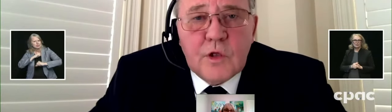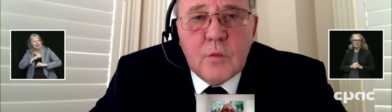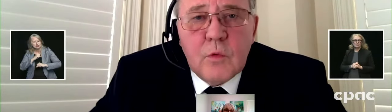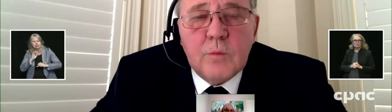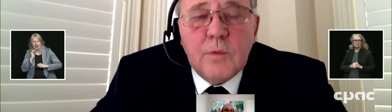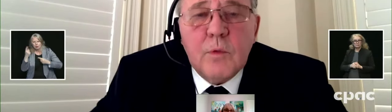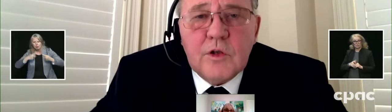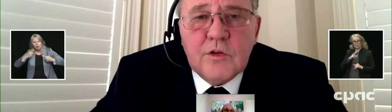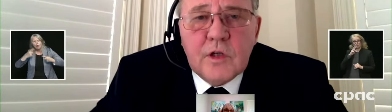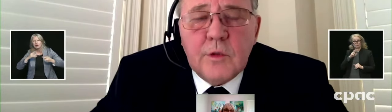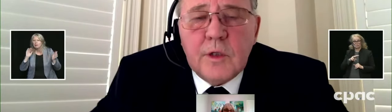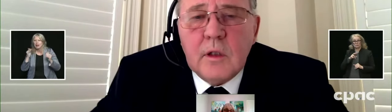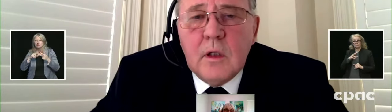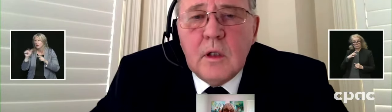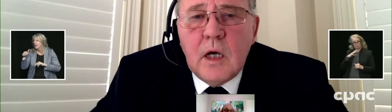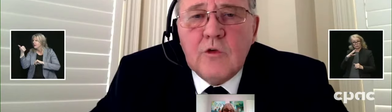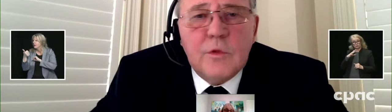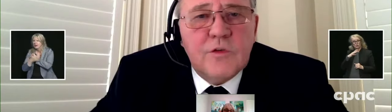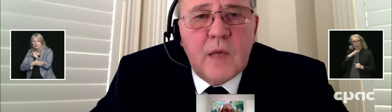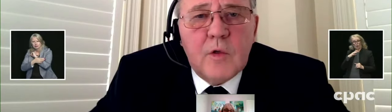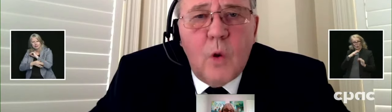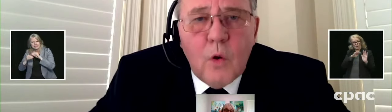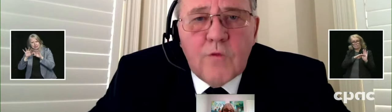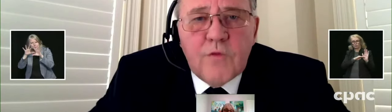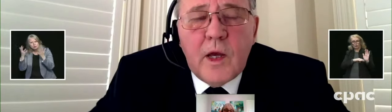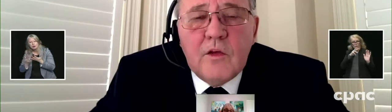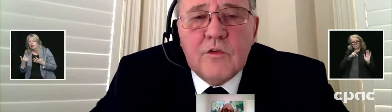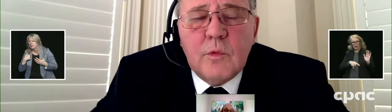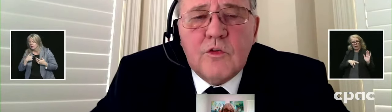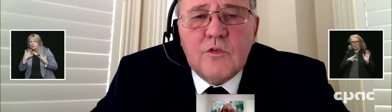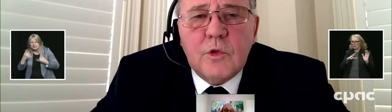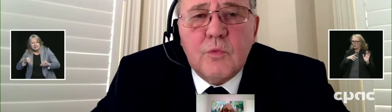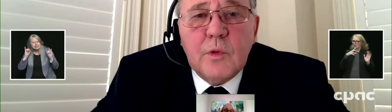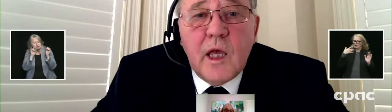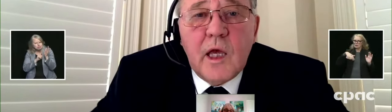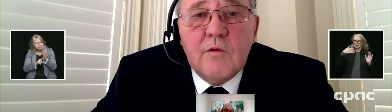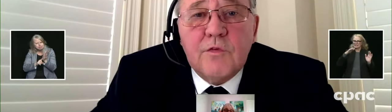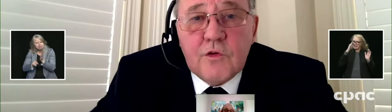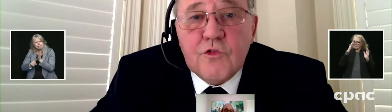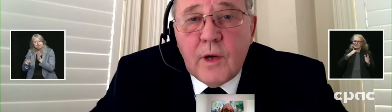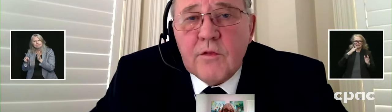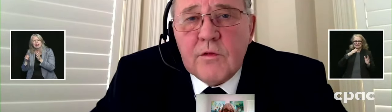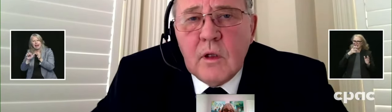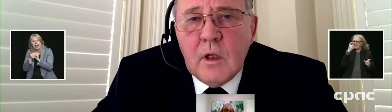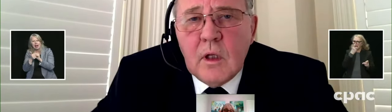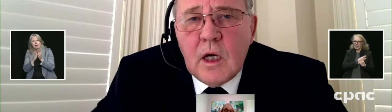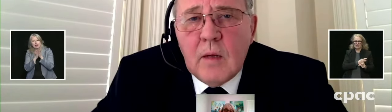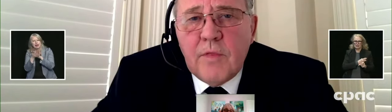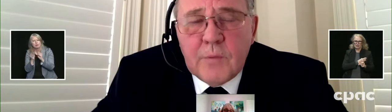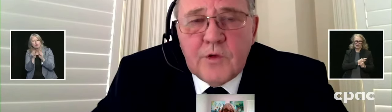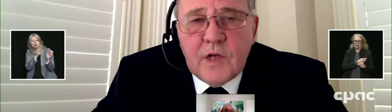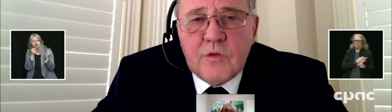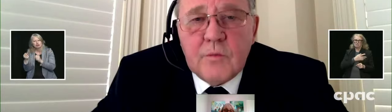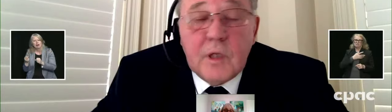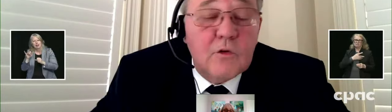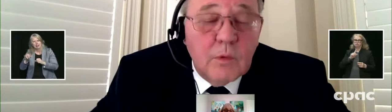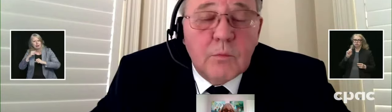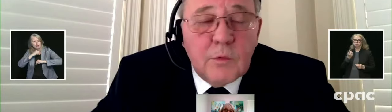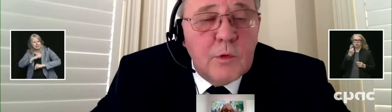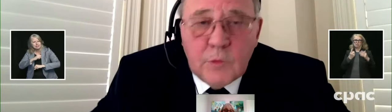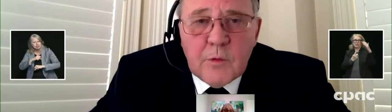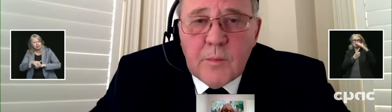country in the world. But we're continuing to examine all of the ways in which we can further strengthen that protection,